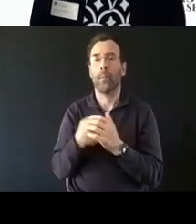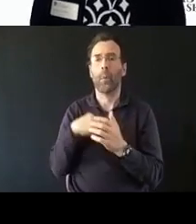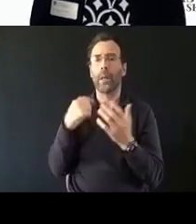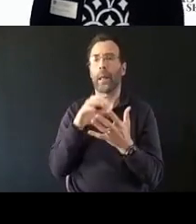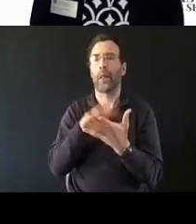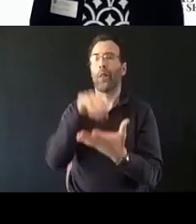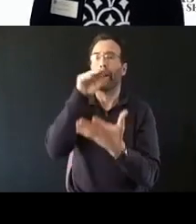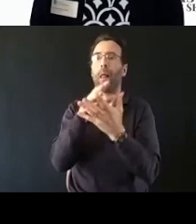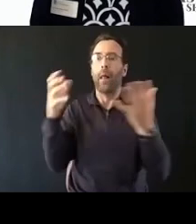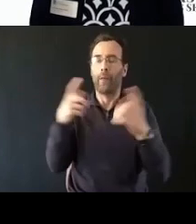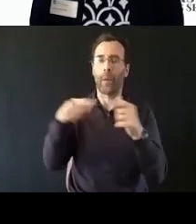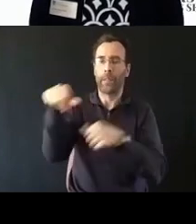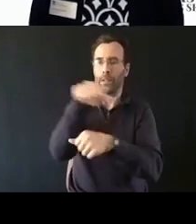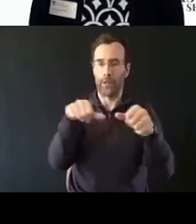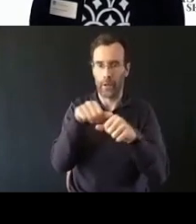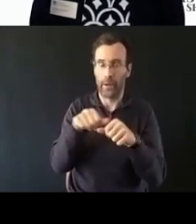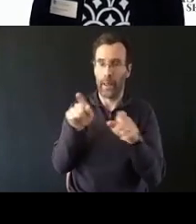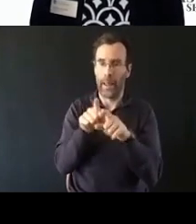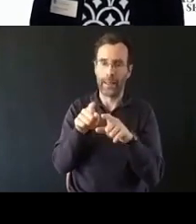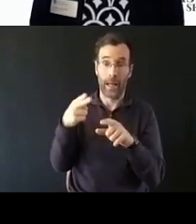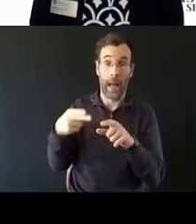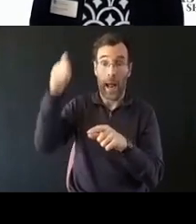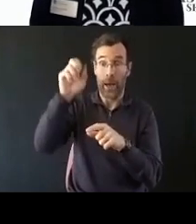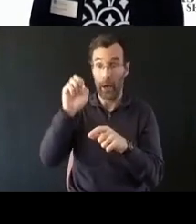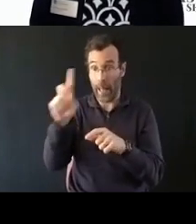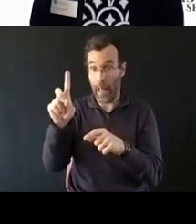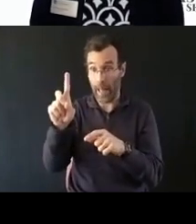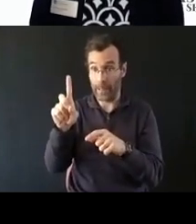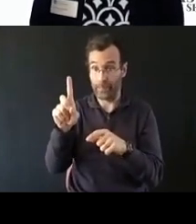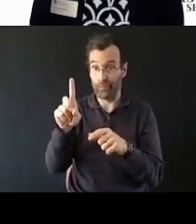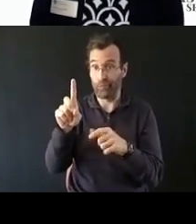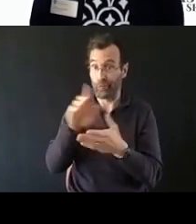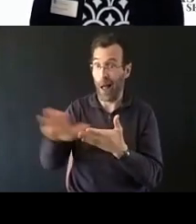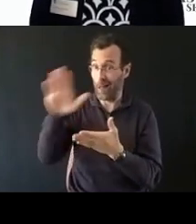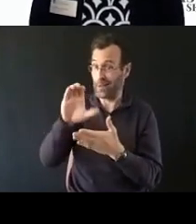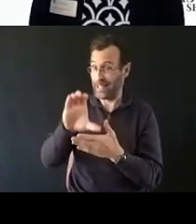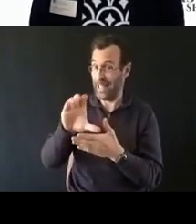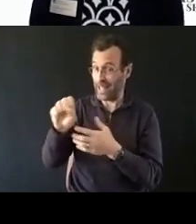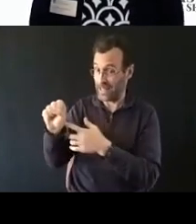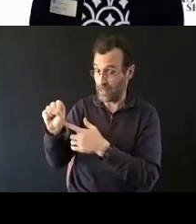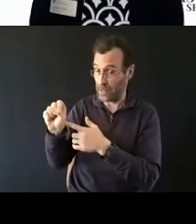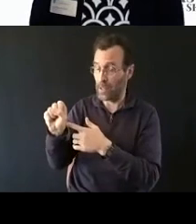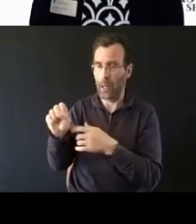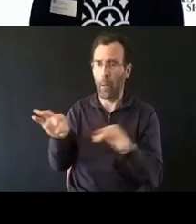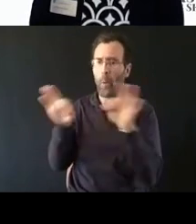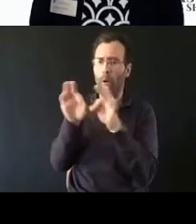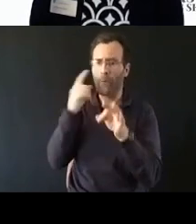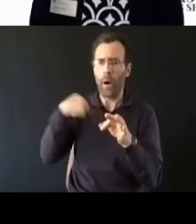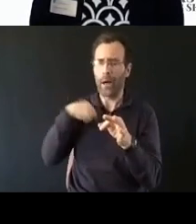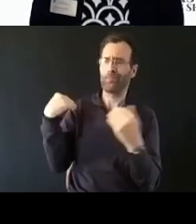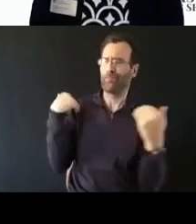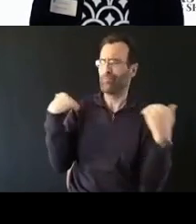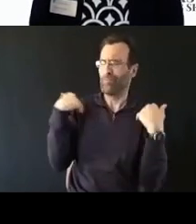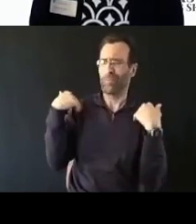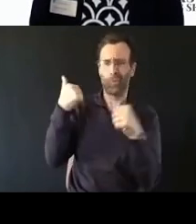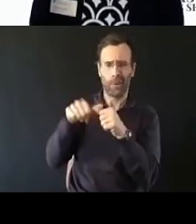from each other, and as a higher ed institution, it's important to remind ourselves of the responsibility